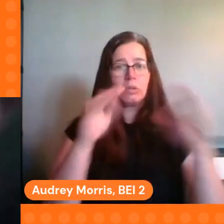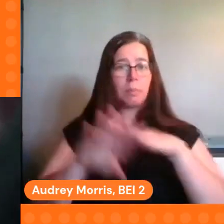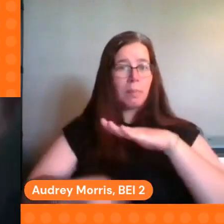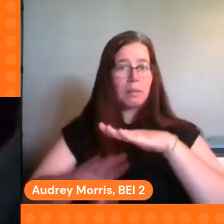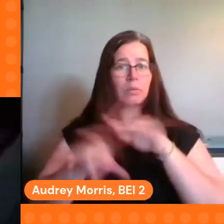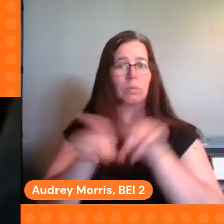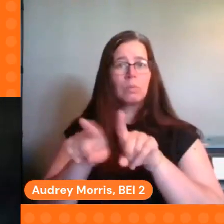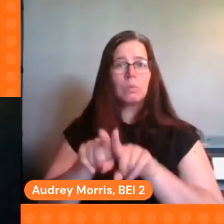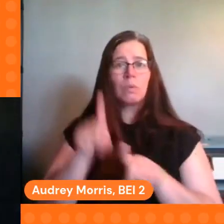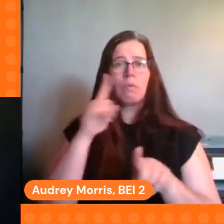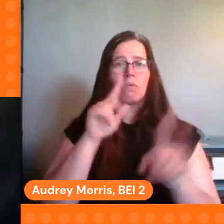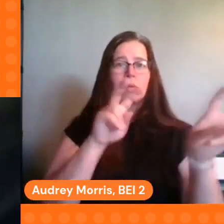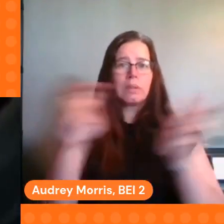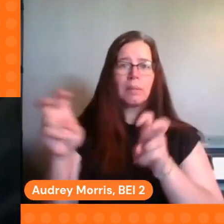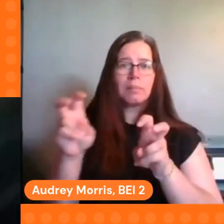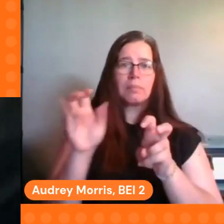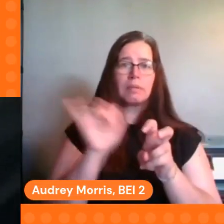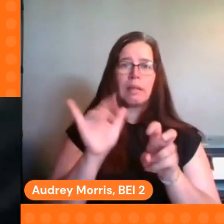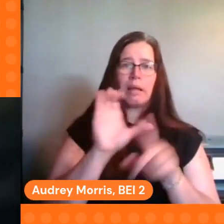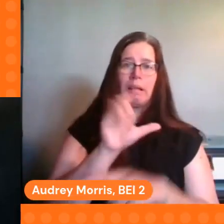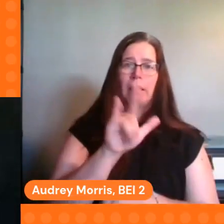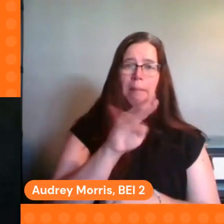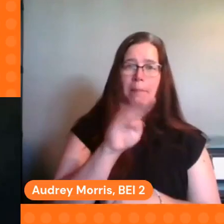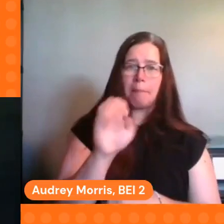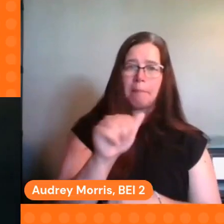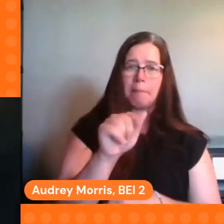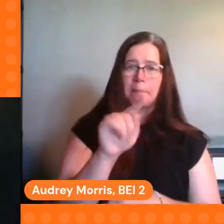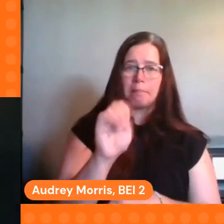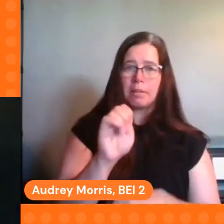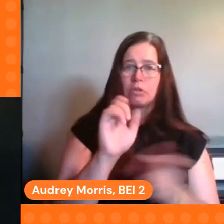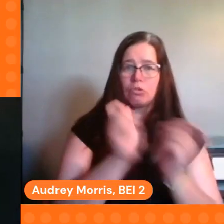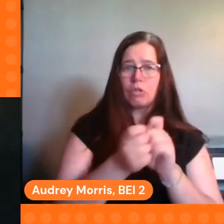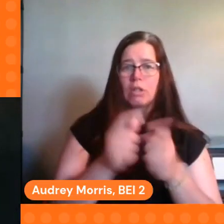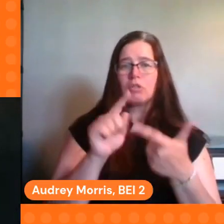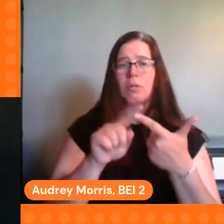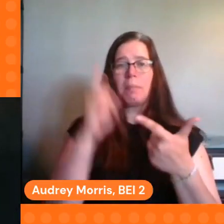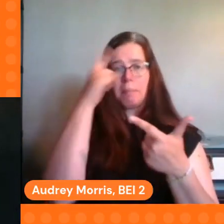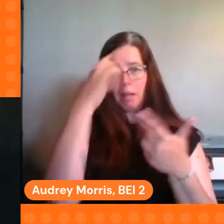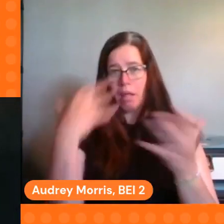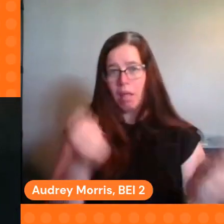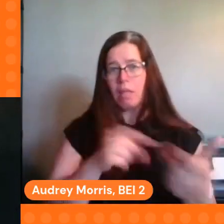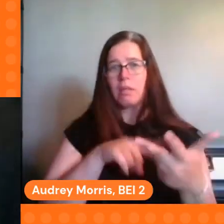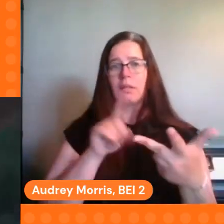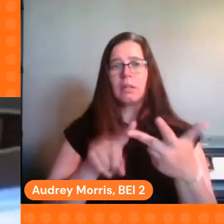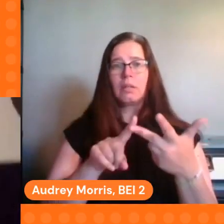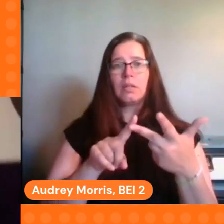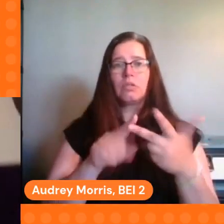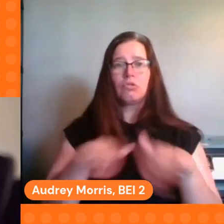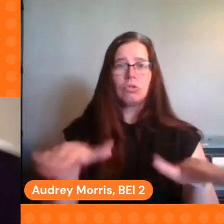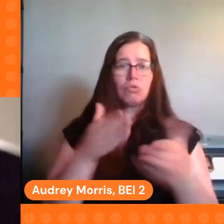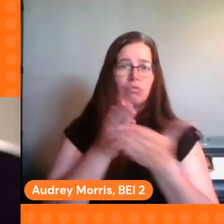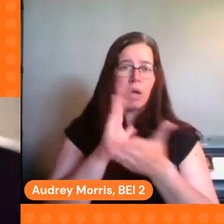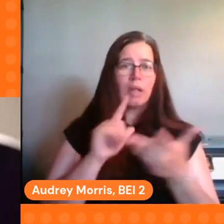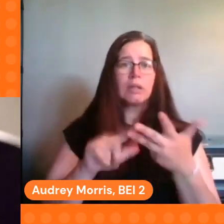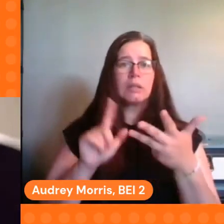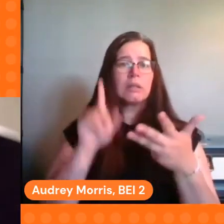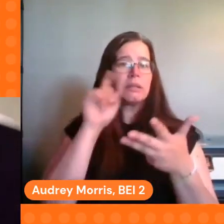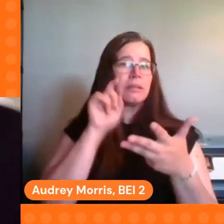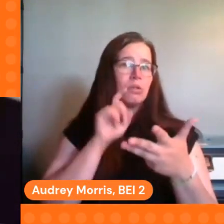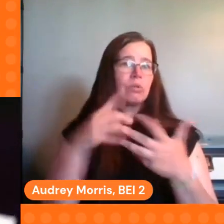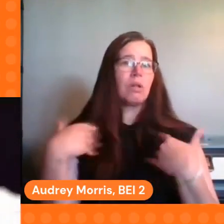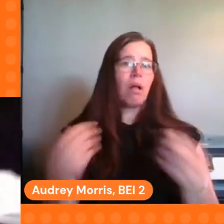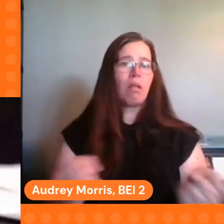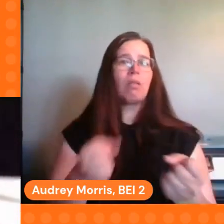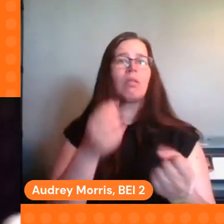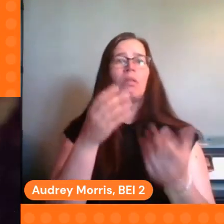covering topics like climate change, mental health, children's rights, and sexual and reproductive health, all through sign language and interactive